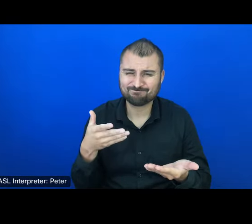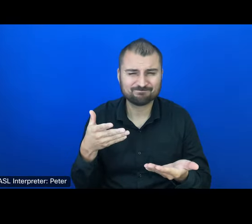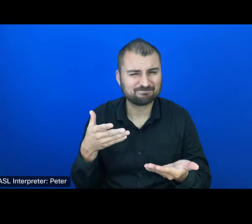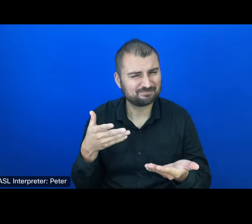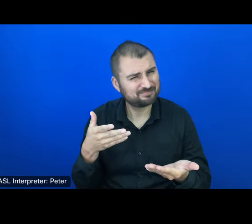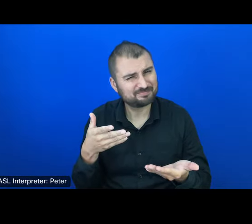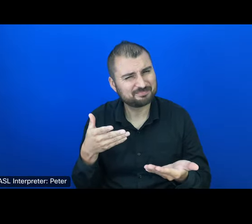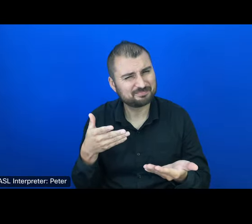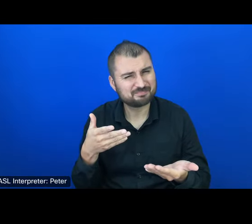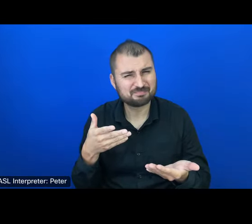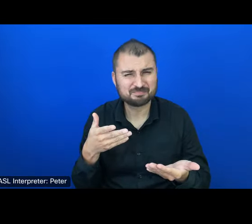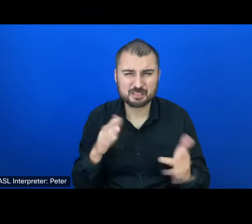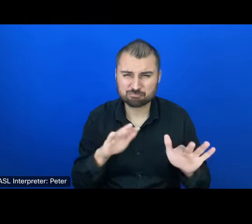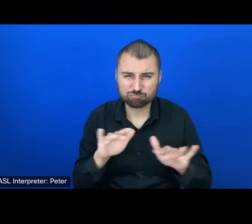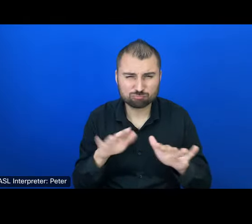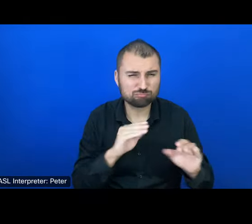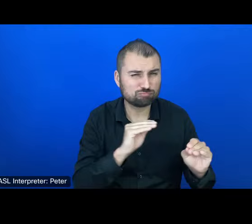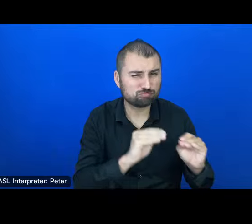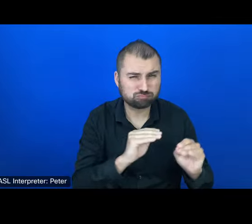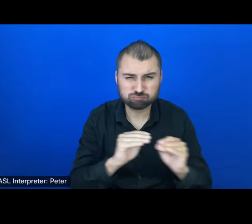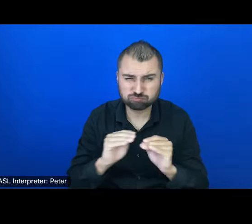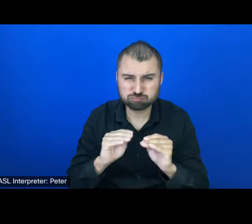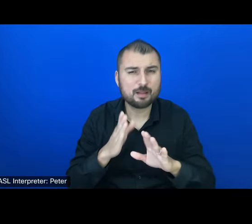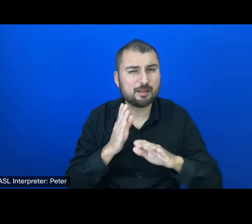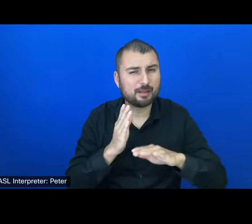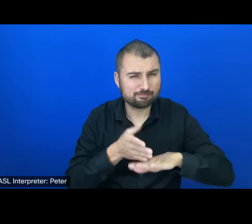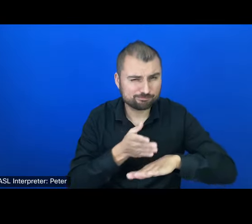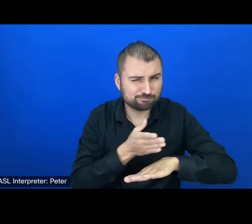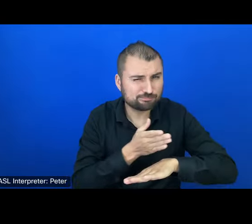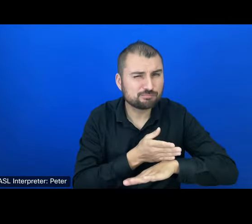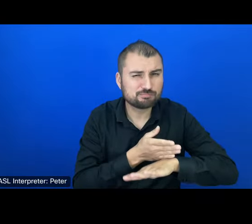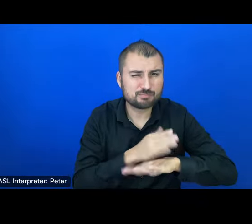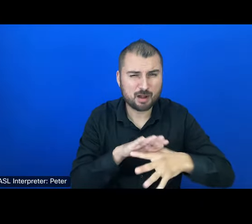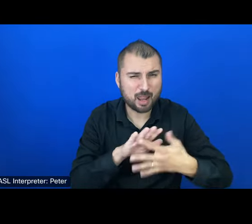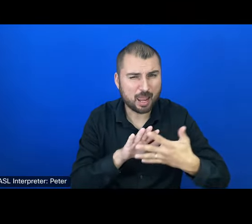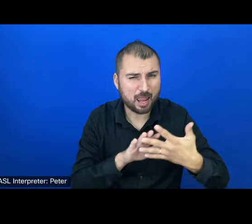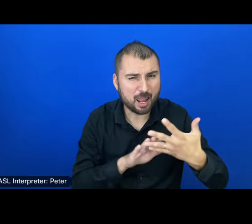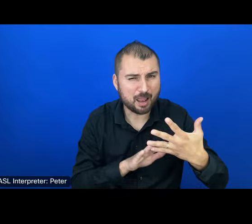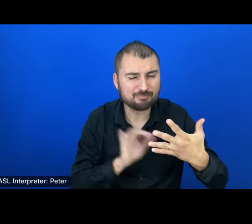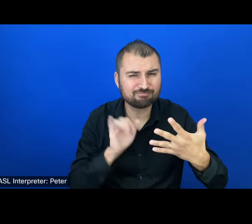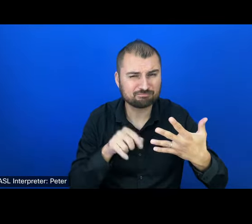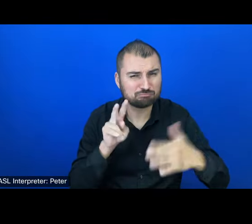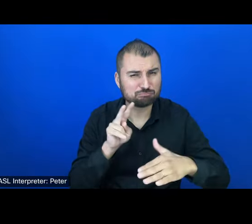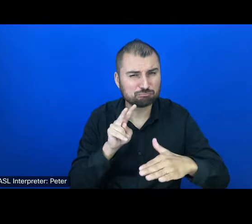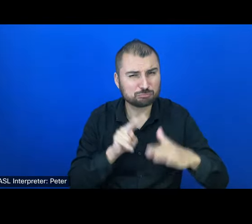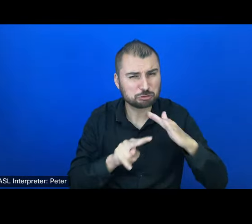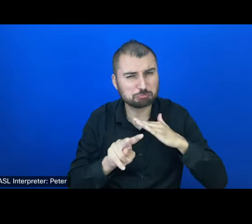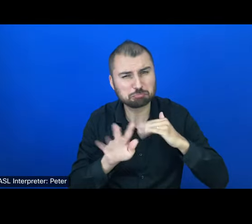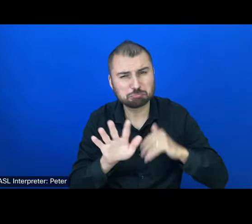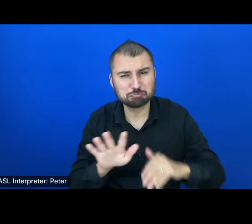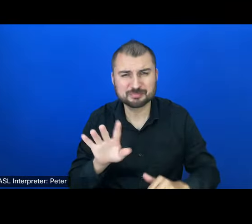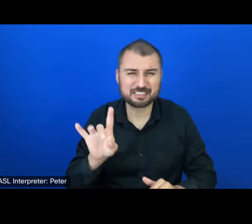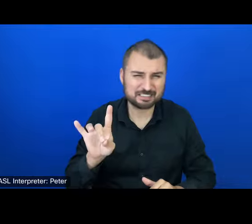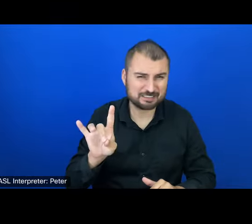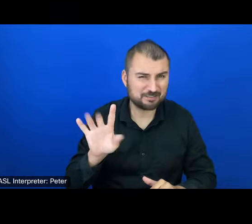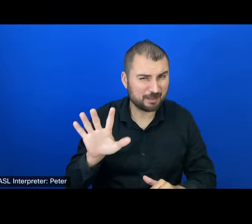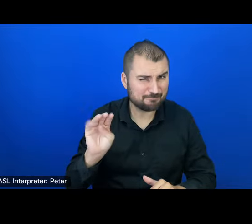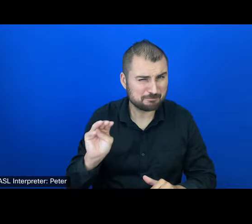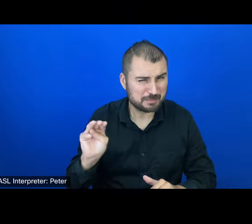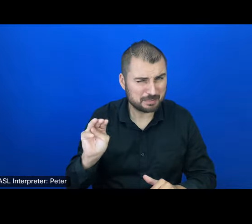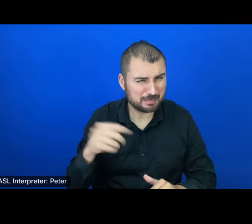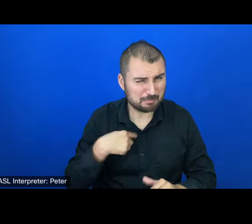fix things up, the improvements, get everything. And that was projected at about 85 million. Am I following